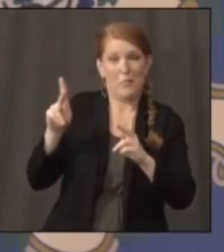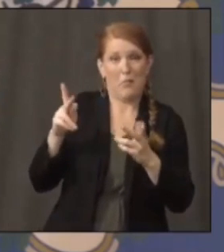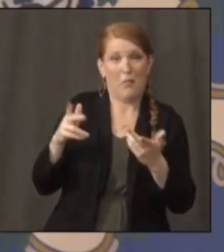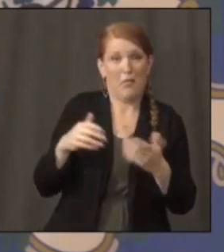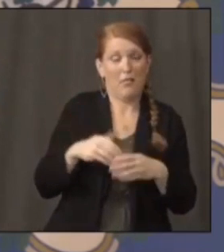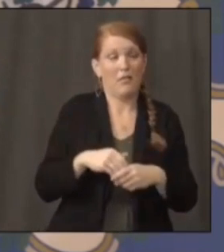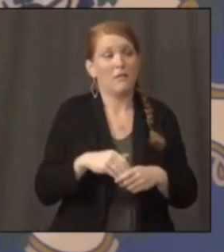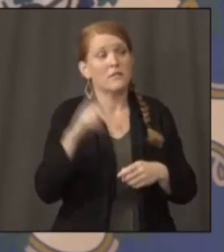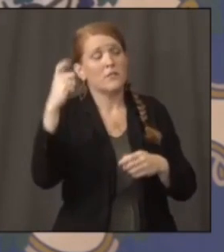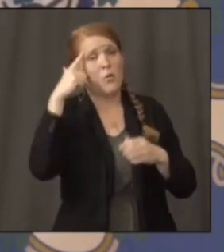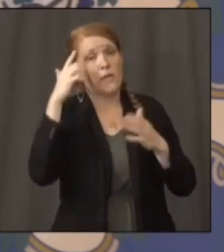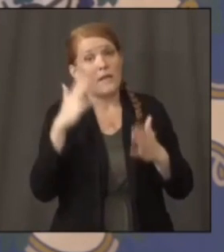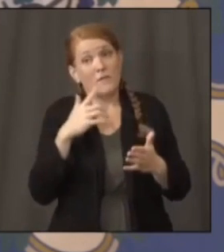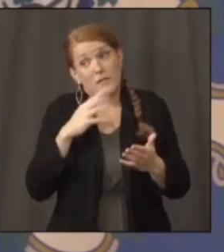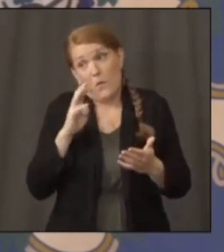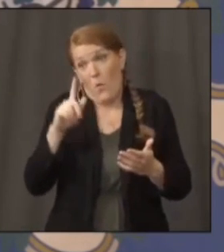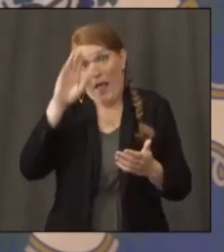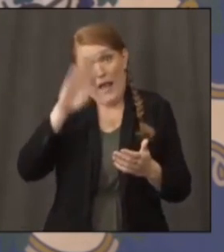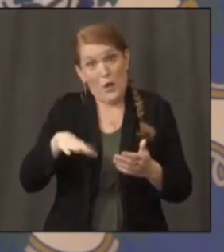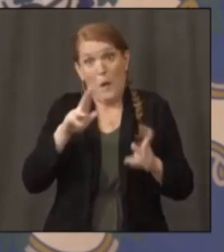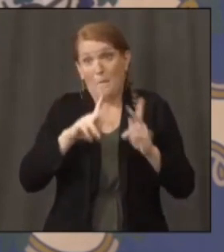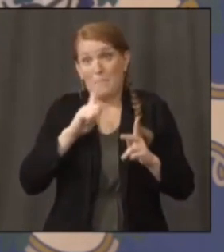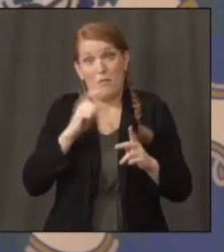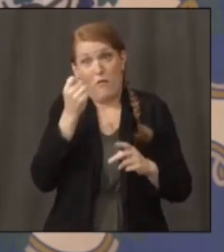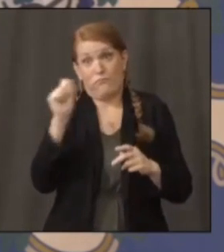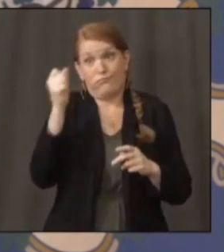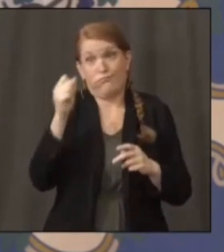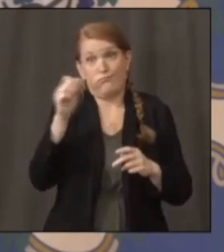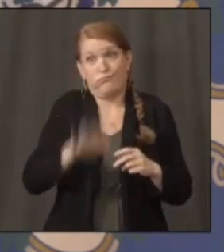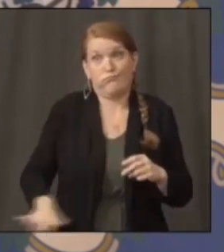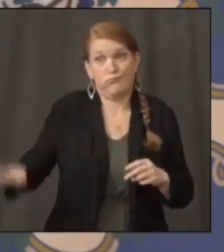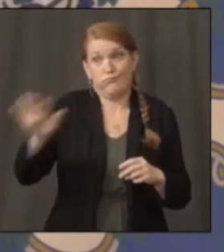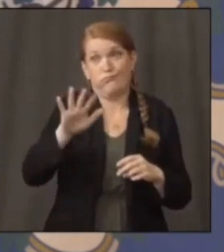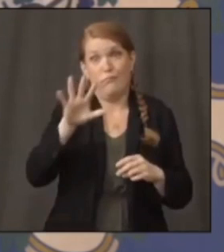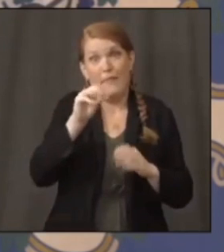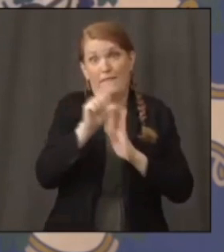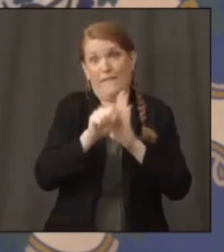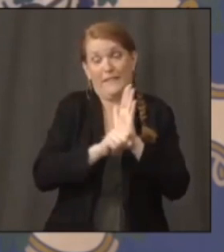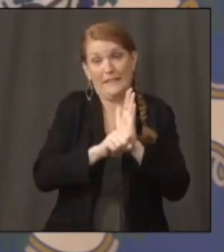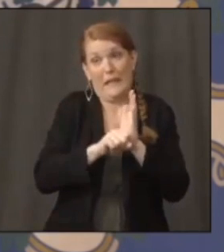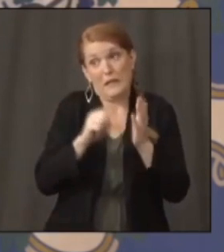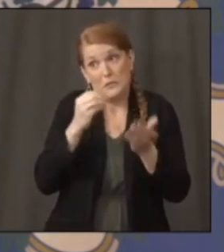there is something there, and I don't think it's helpful. And look,